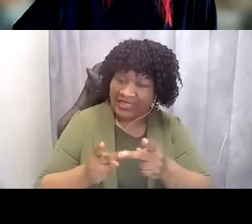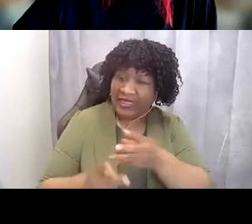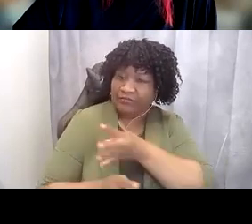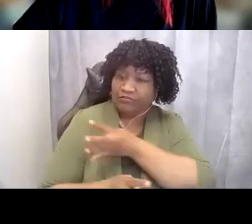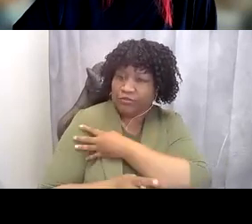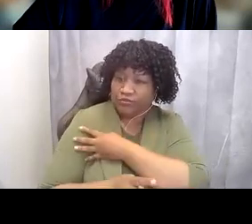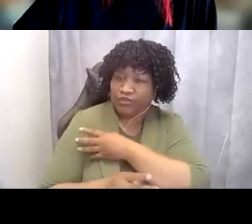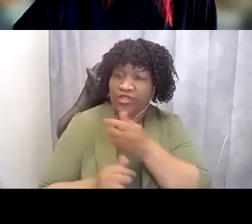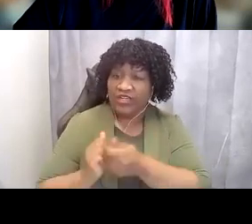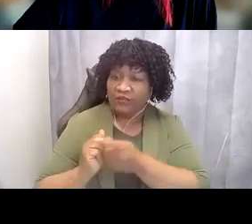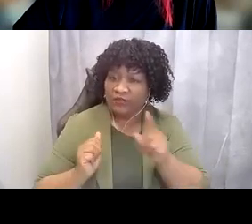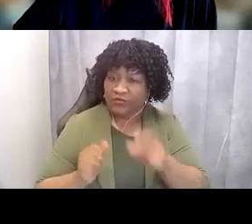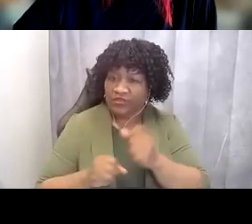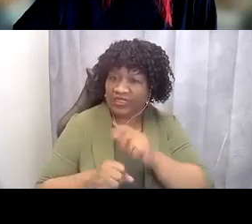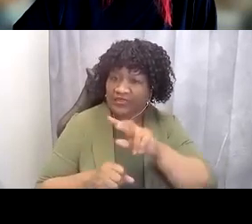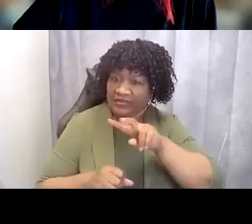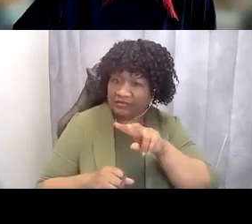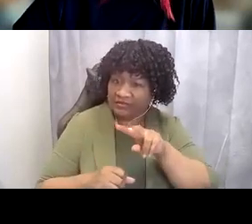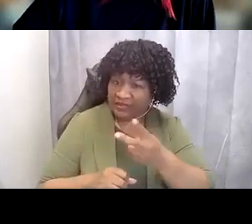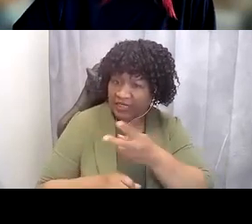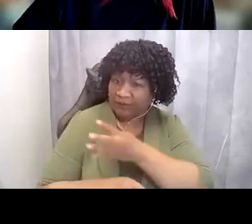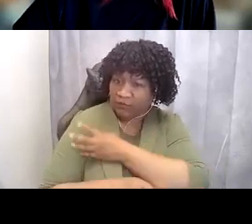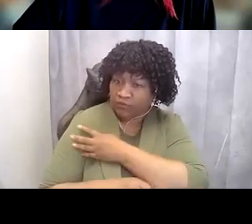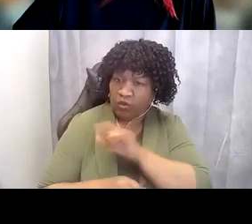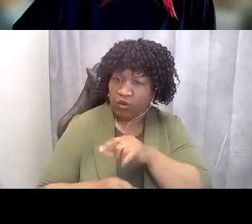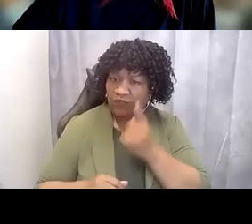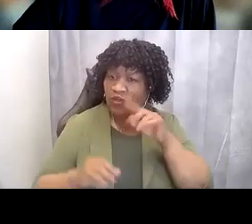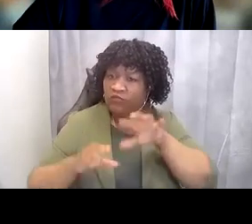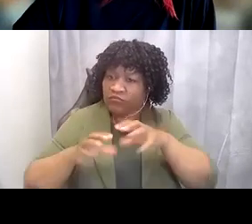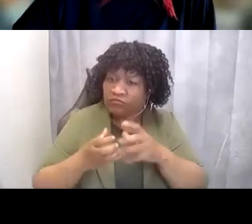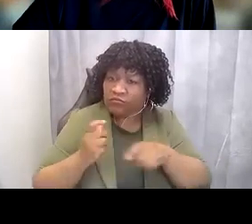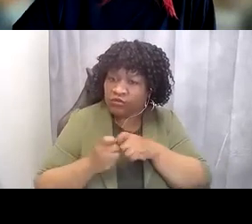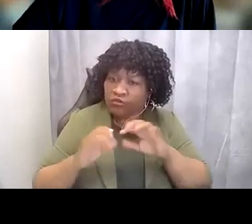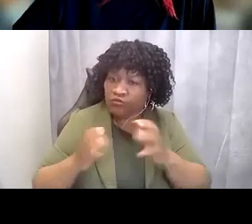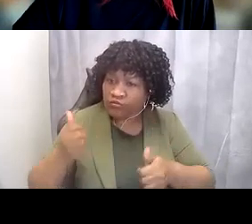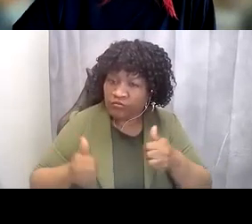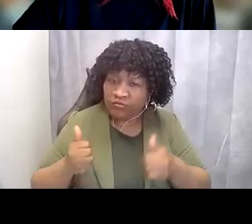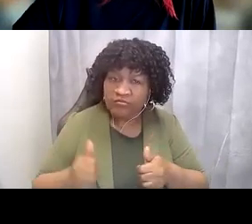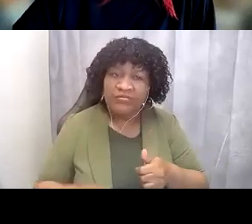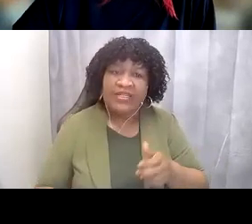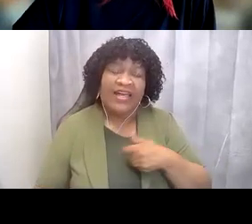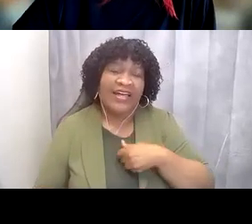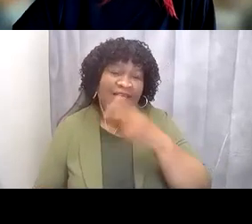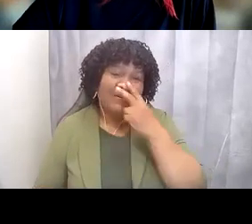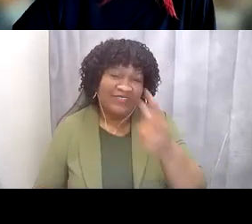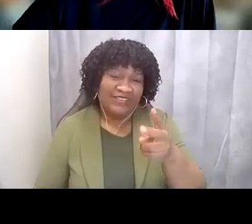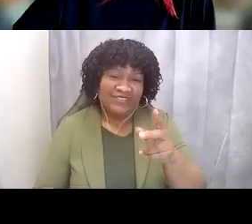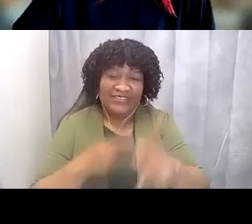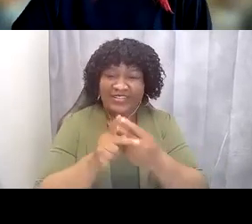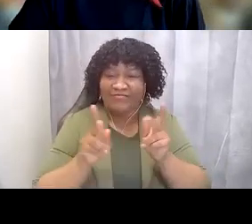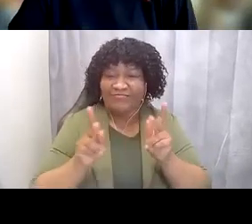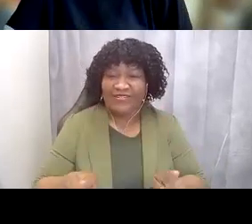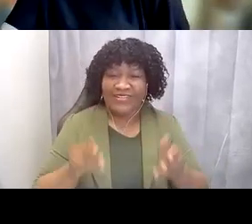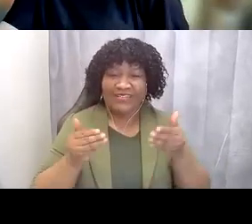And is everyone supposed to get a second booster, or is it still only for certain groups? Awesome. I'm a visual person, so I'm just going to keep going to